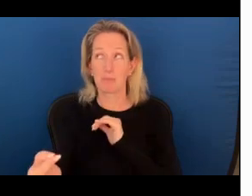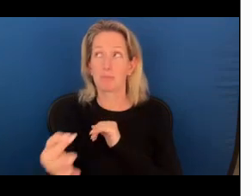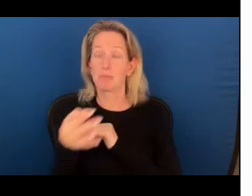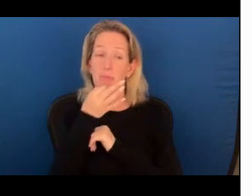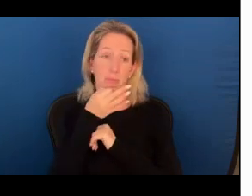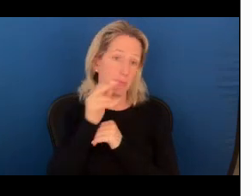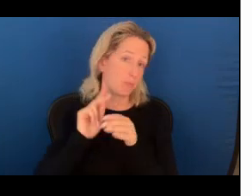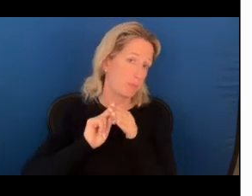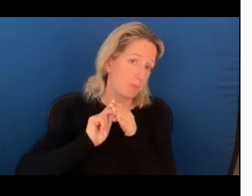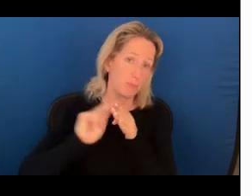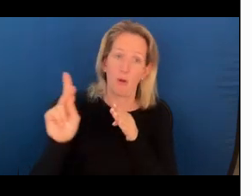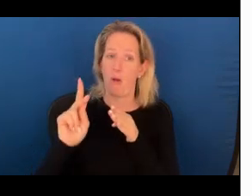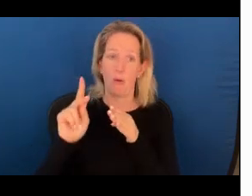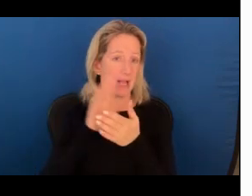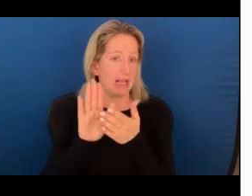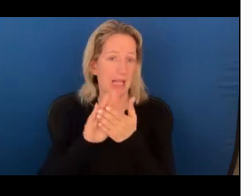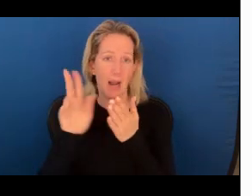Next slide.